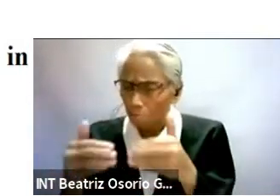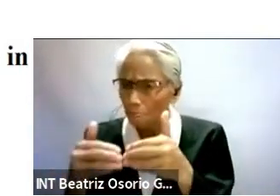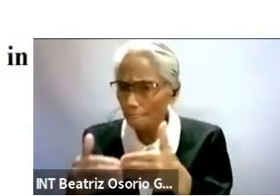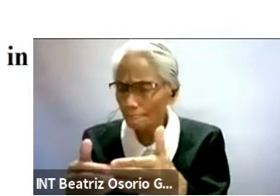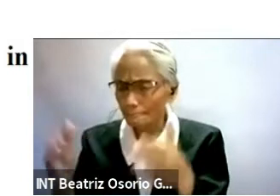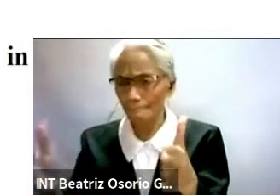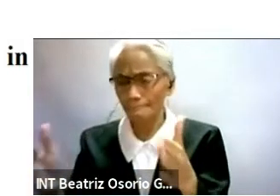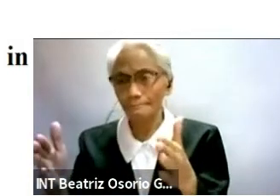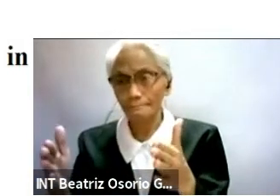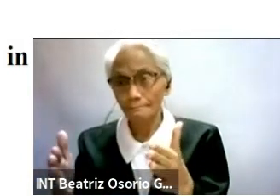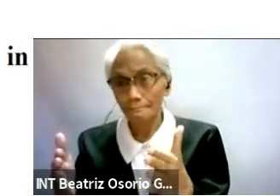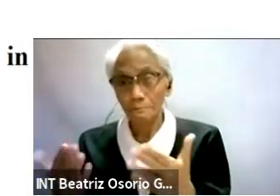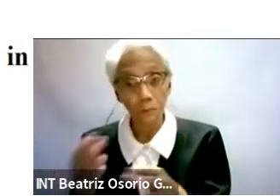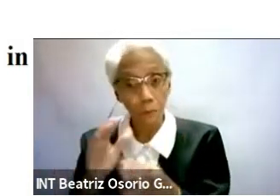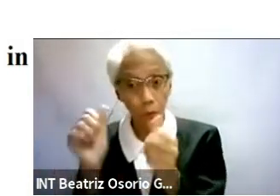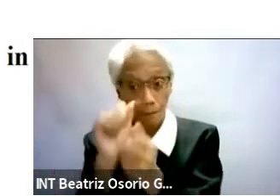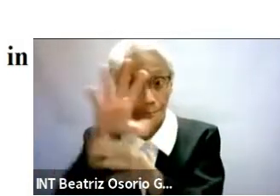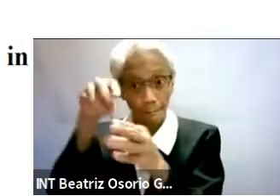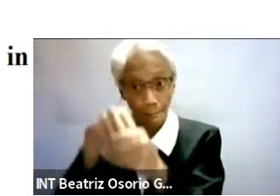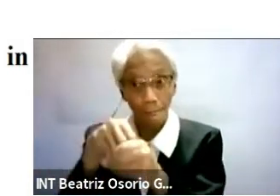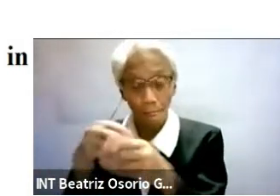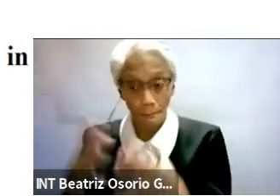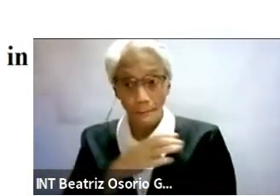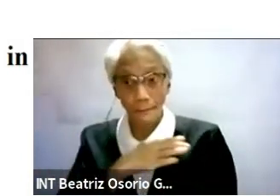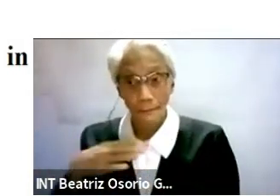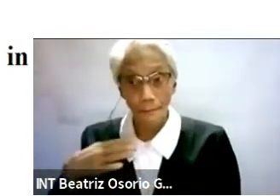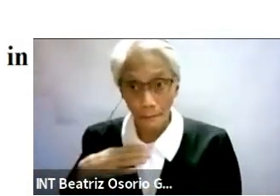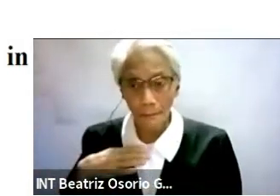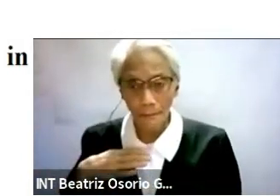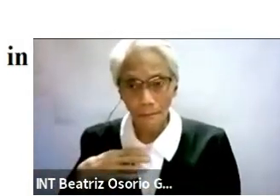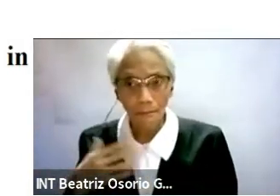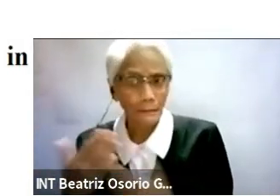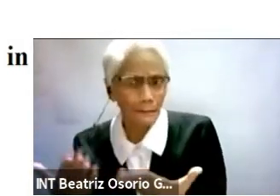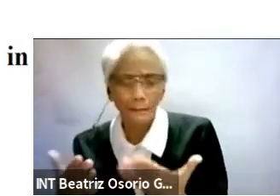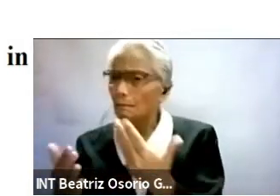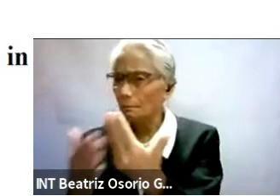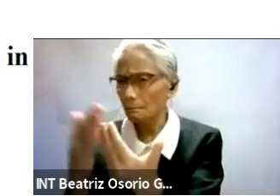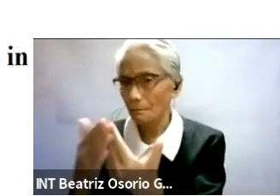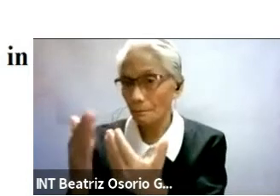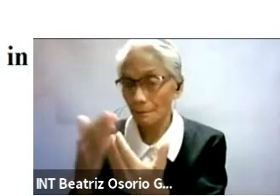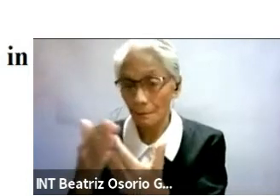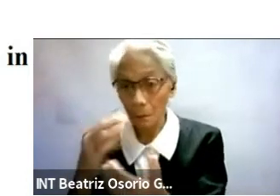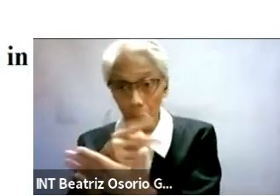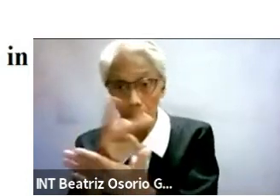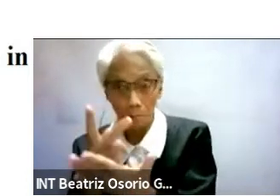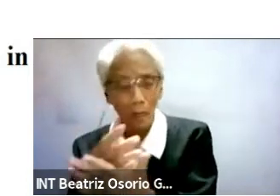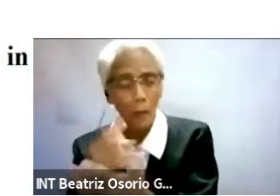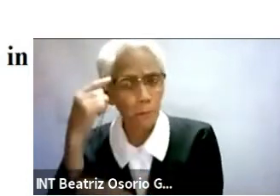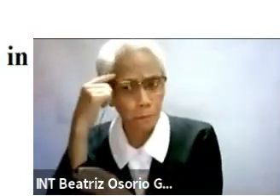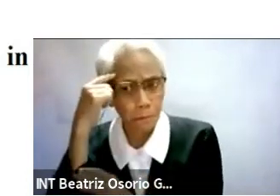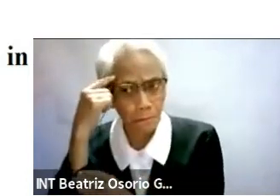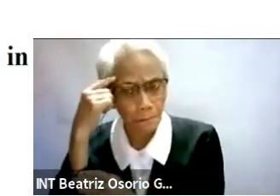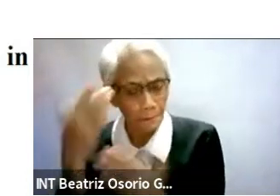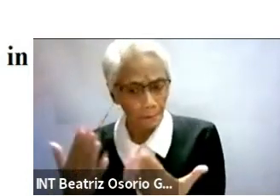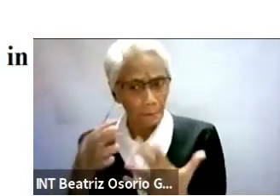momentum within the purview of the committee's work. But that is the easy part. The impact of this